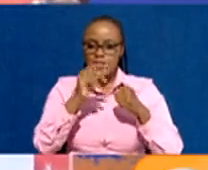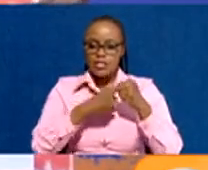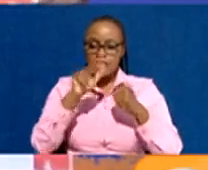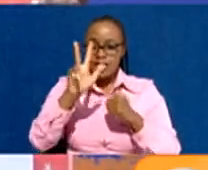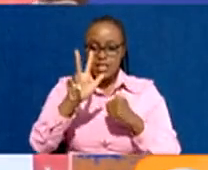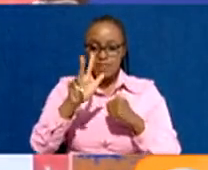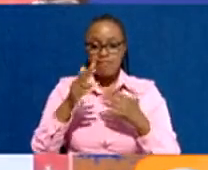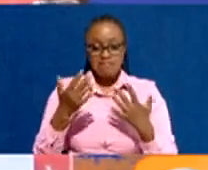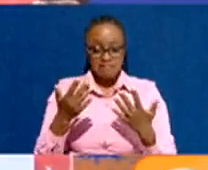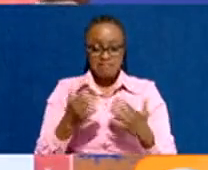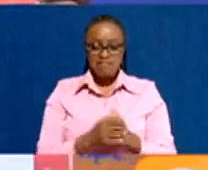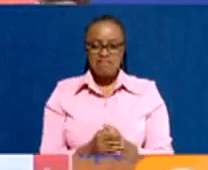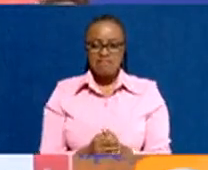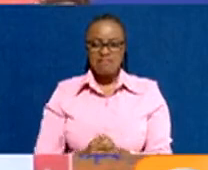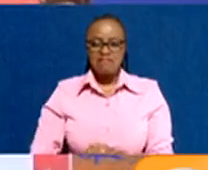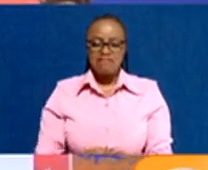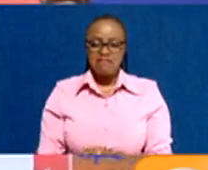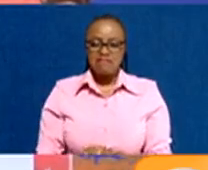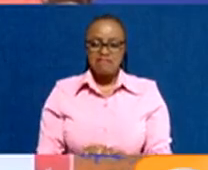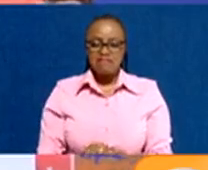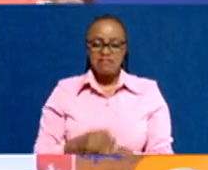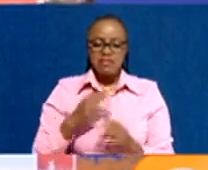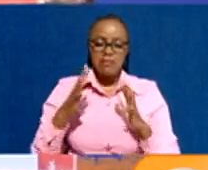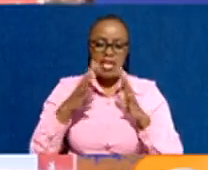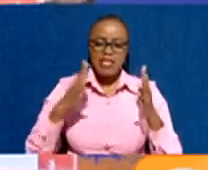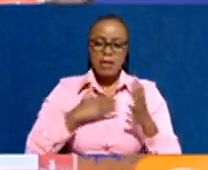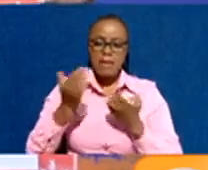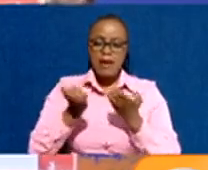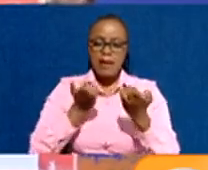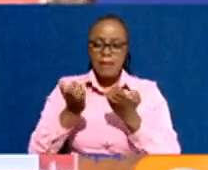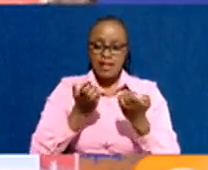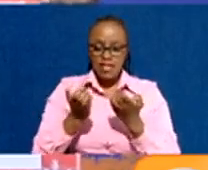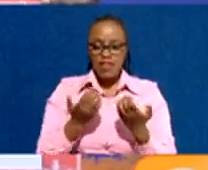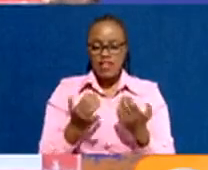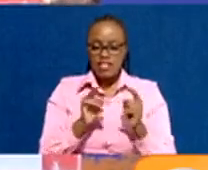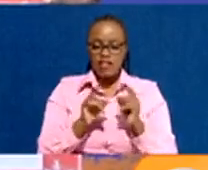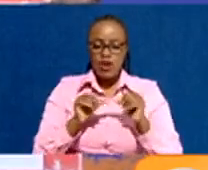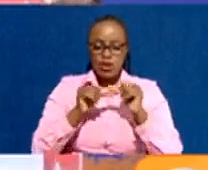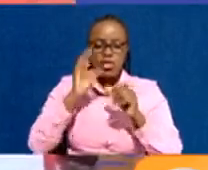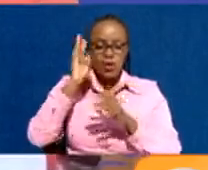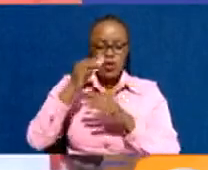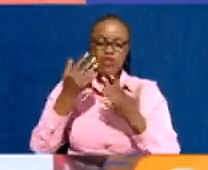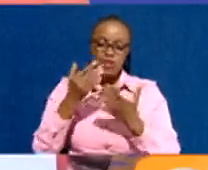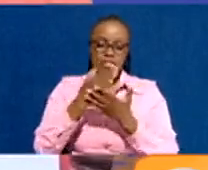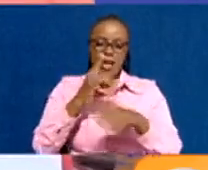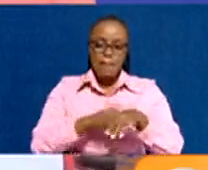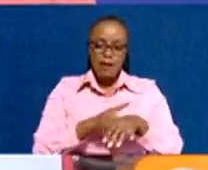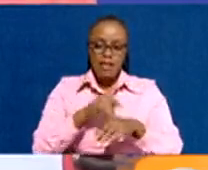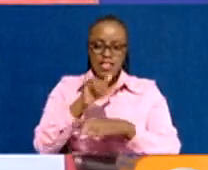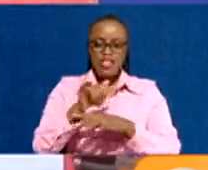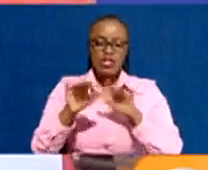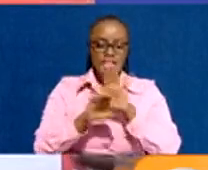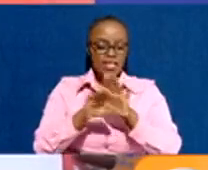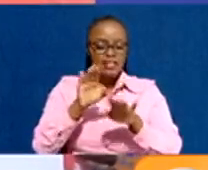29063. There you have it. Expand my business. At least it will continue for some time. Hiyo 10 unapata,